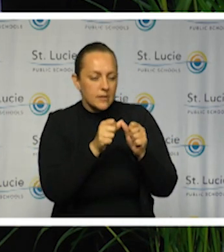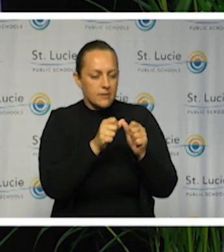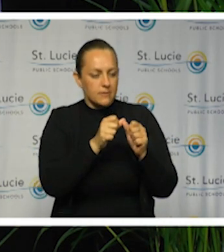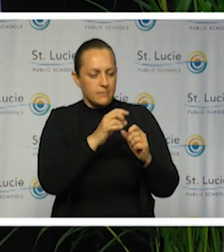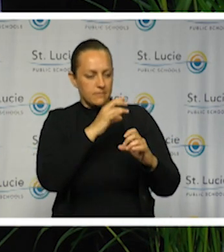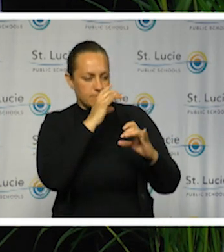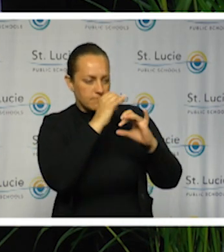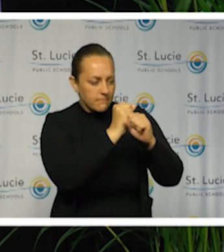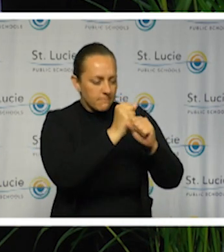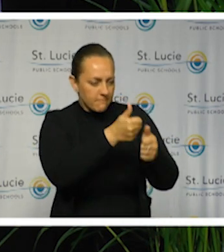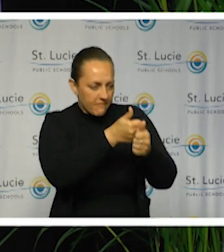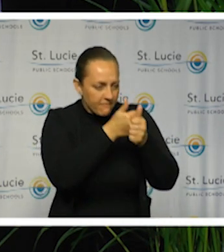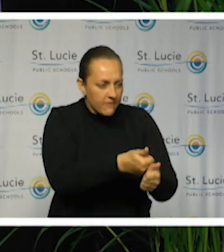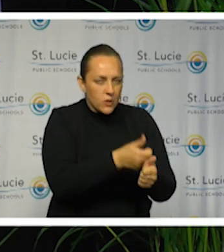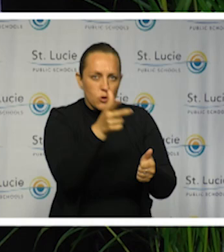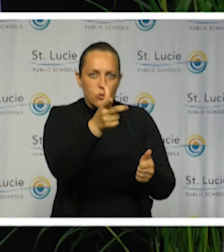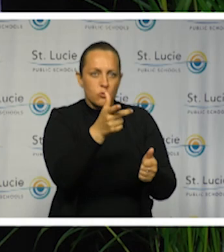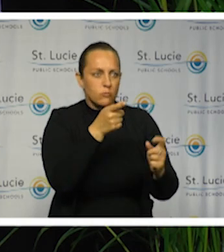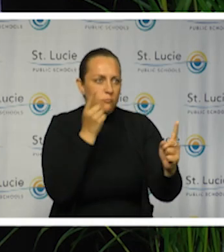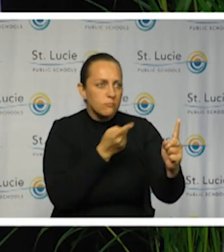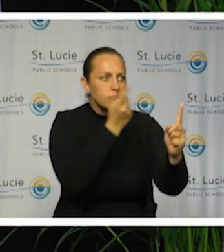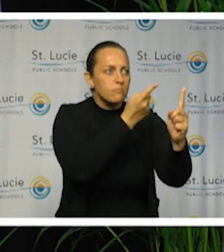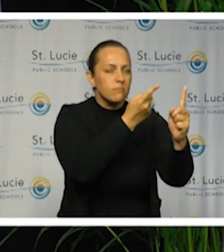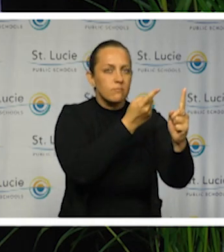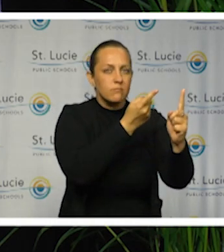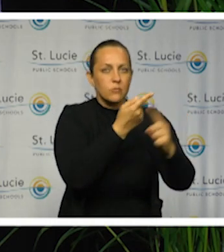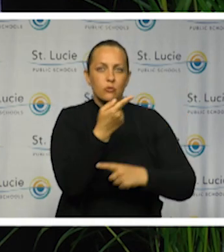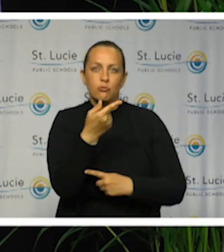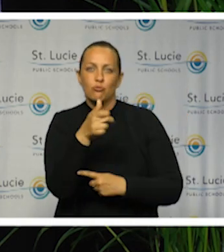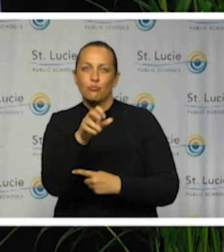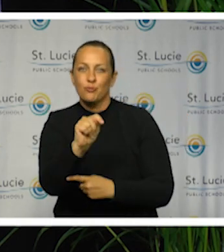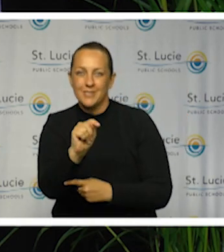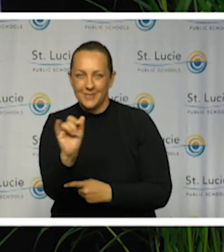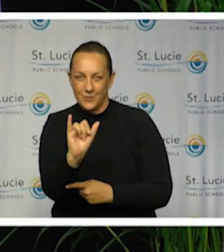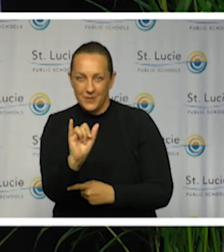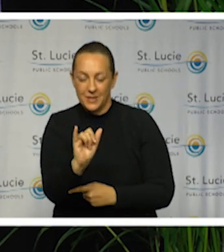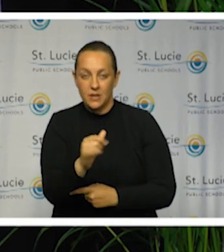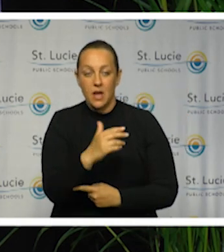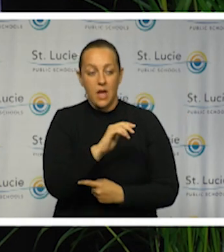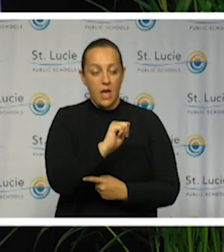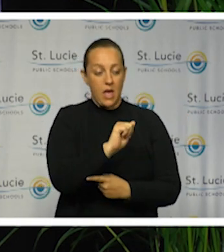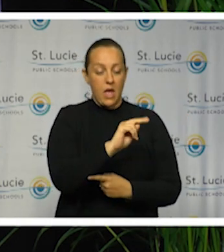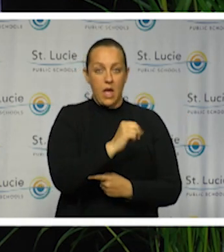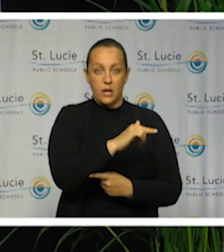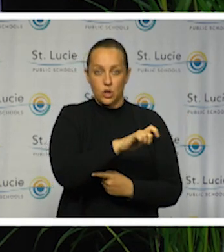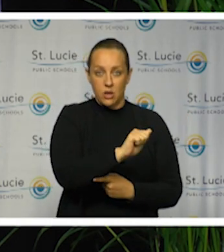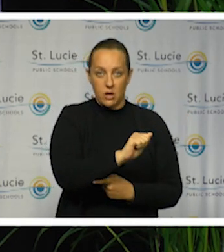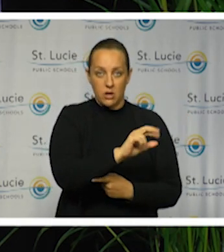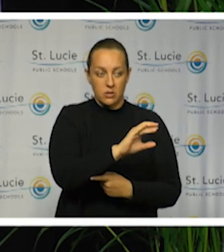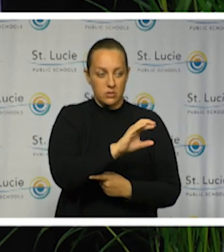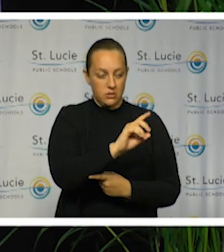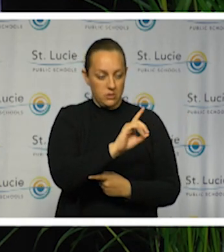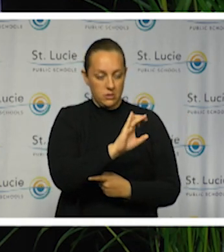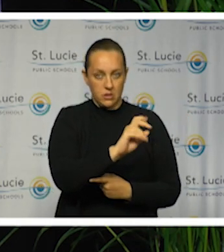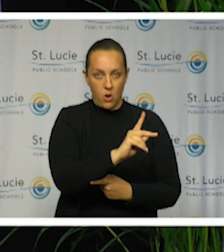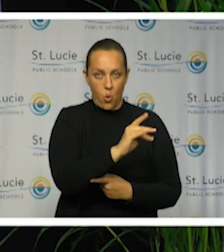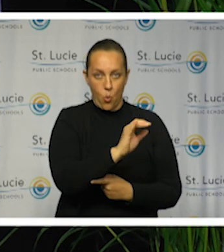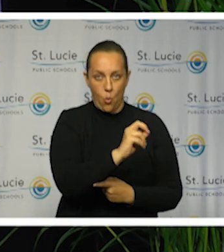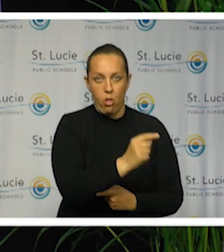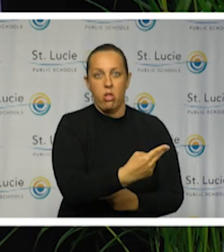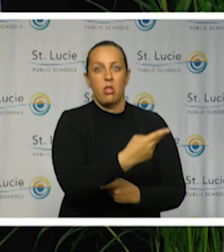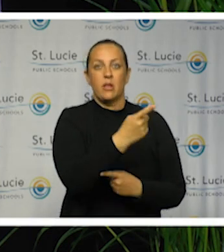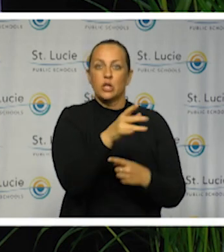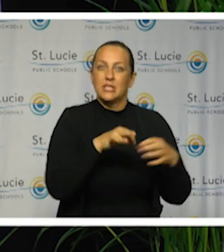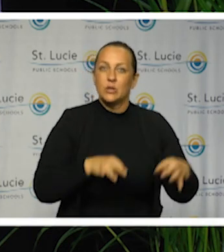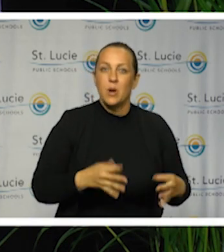valued or desired. You can also call it grit. Angela Duckworth describes grit as passion and